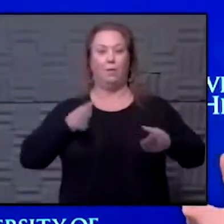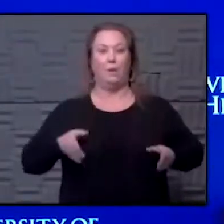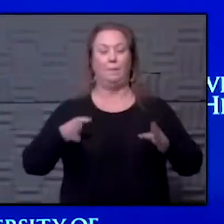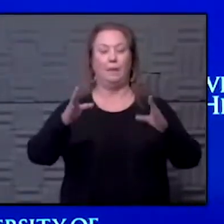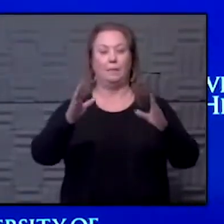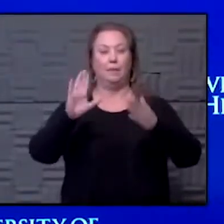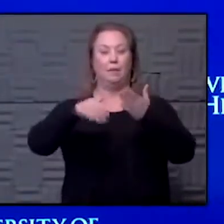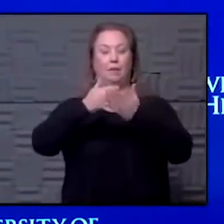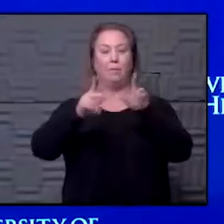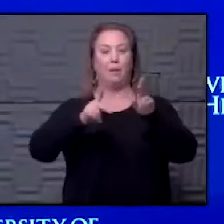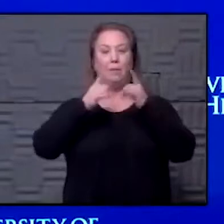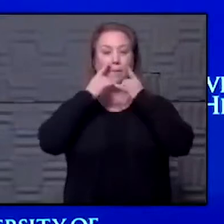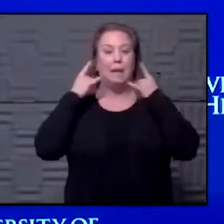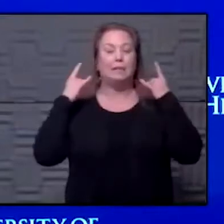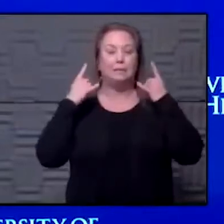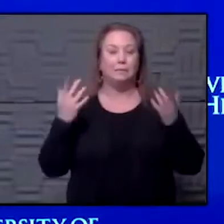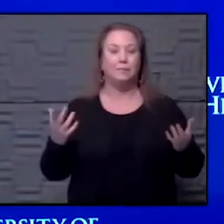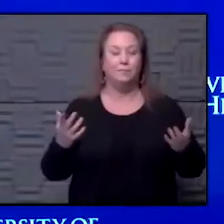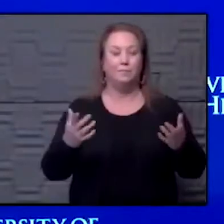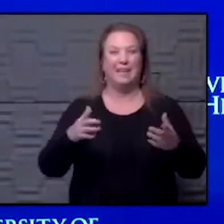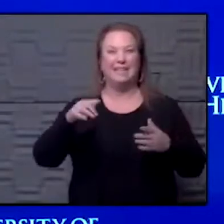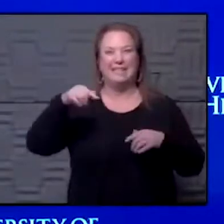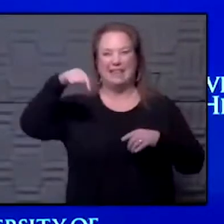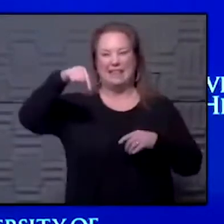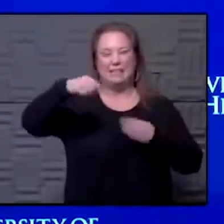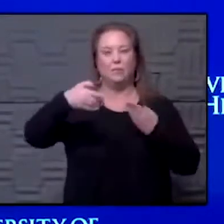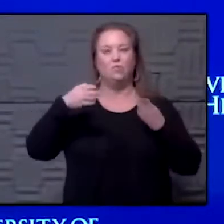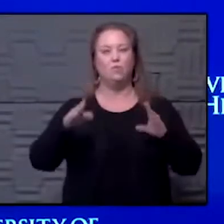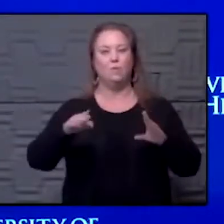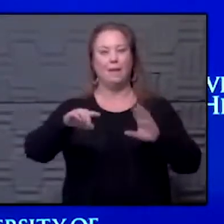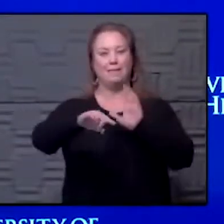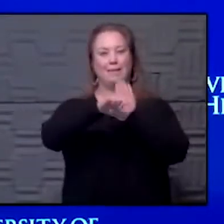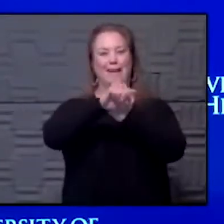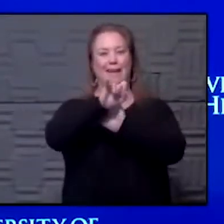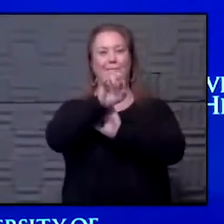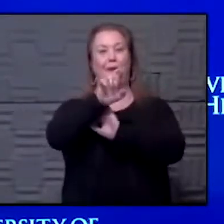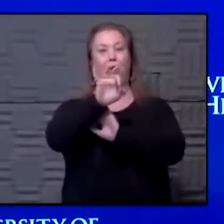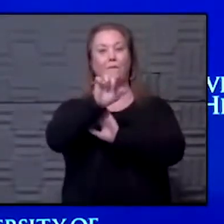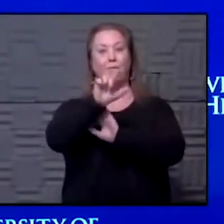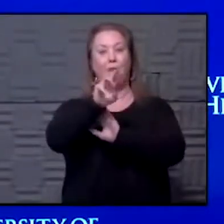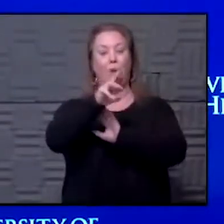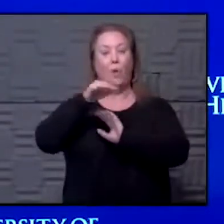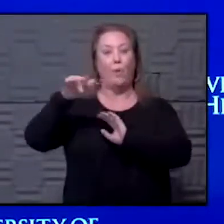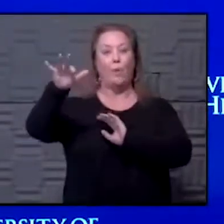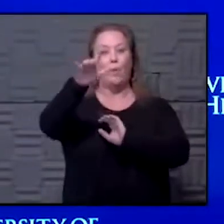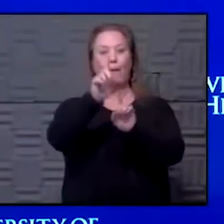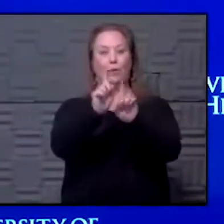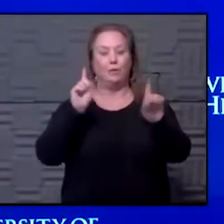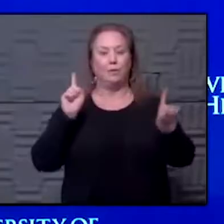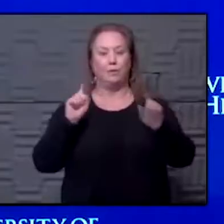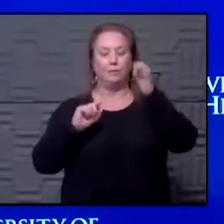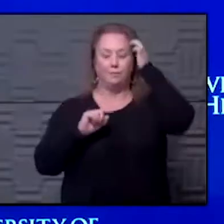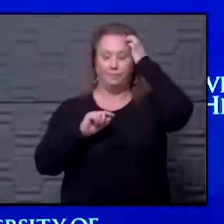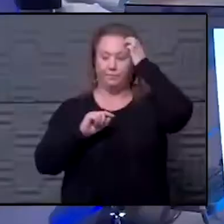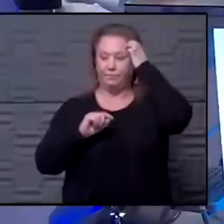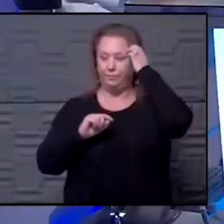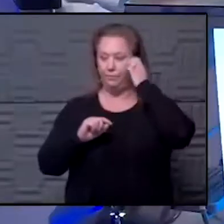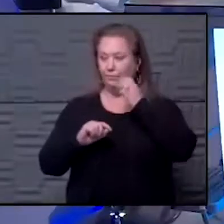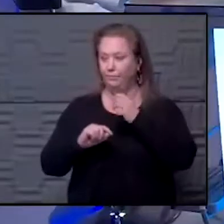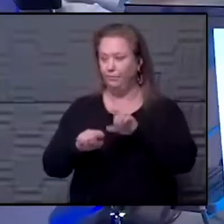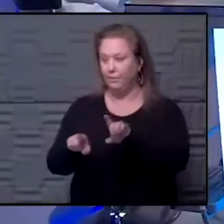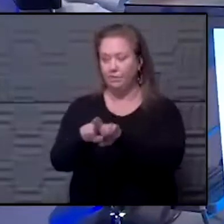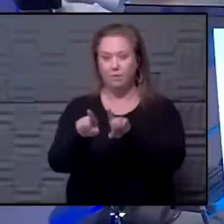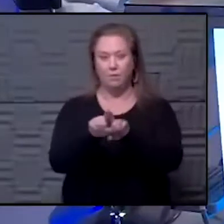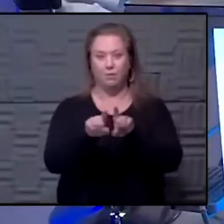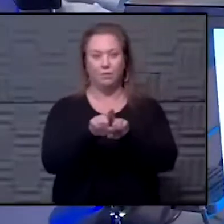else here is in masks. It's really the negative airflow in this room and our distance apart that allow us to do that. And I think also it's what we're doing,